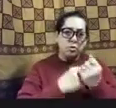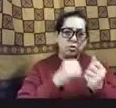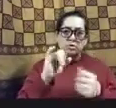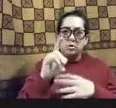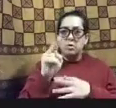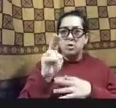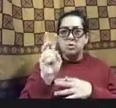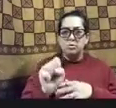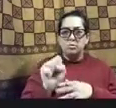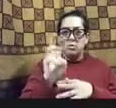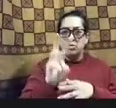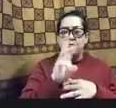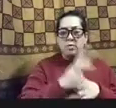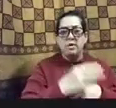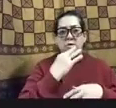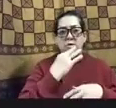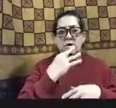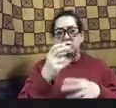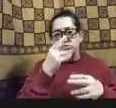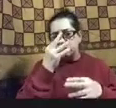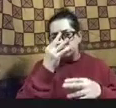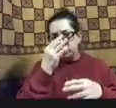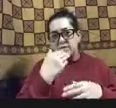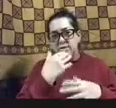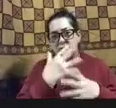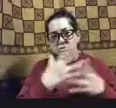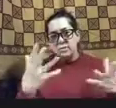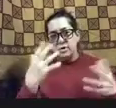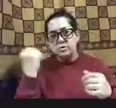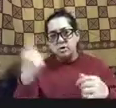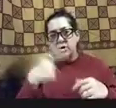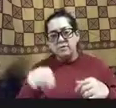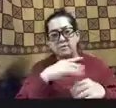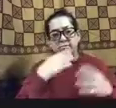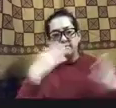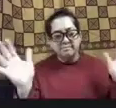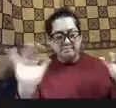Wolf Week. And we'll talk soon. Talk soon. Thank you so much, all of you.